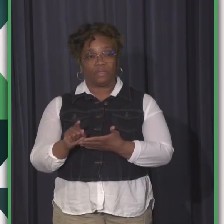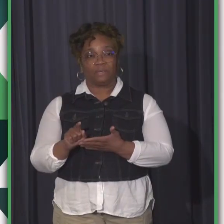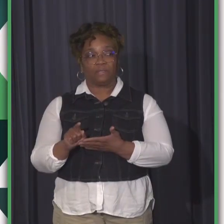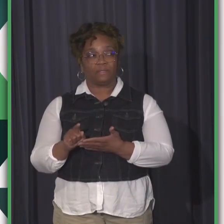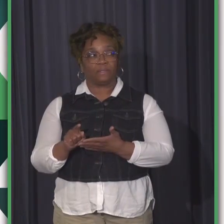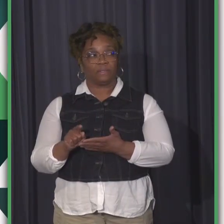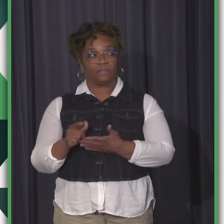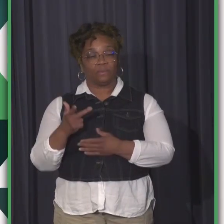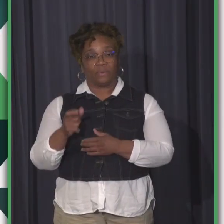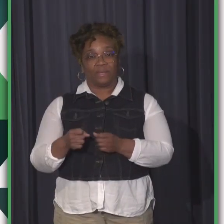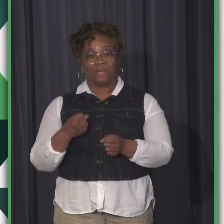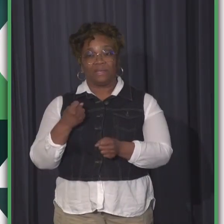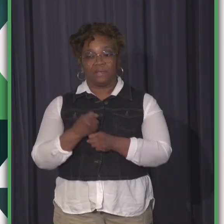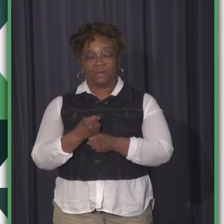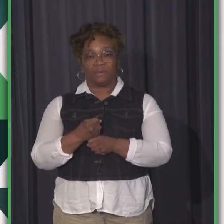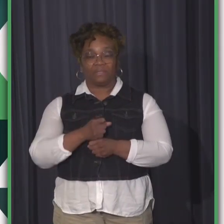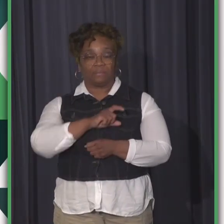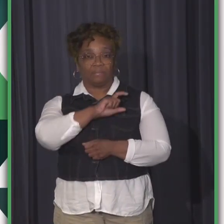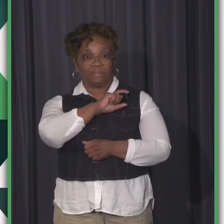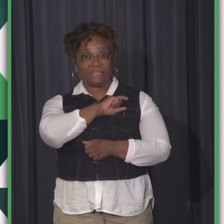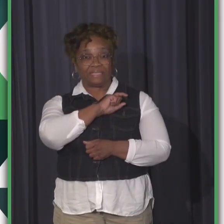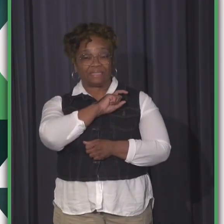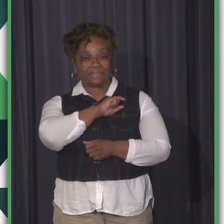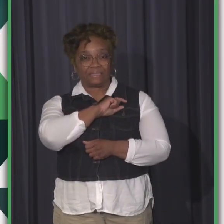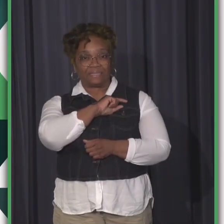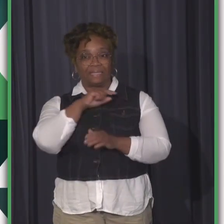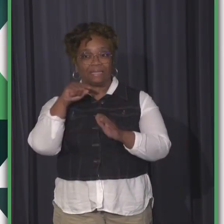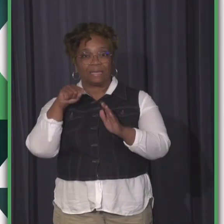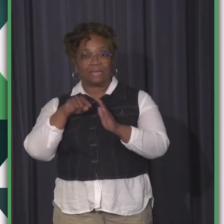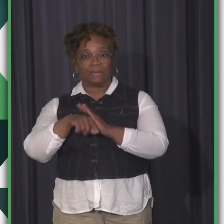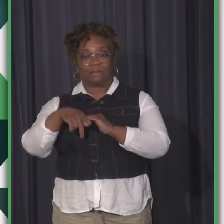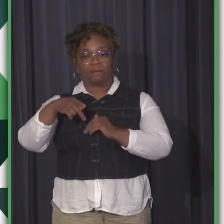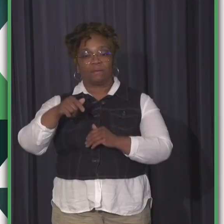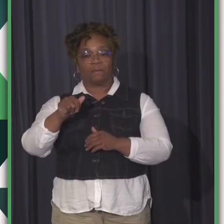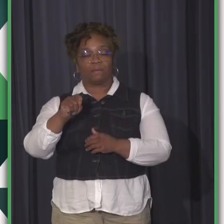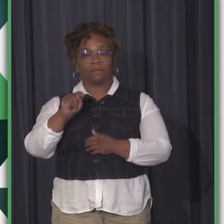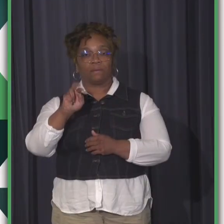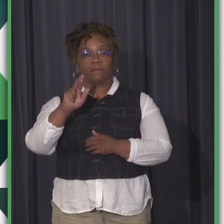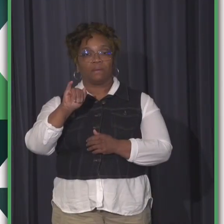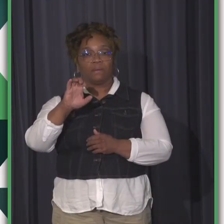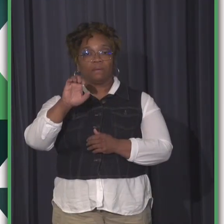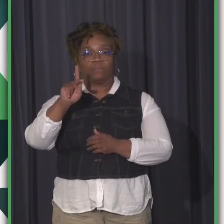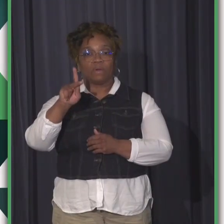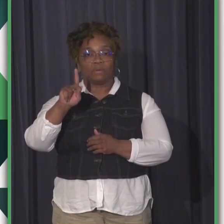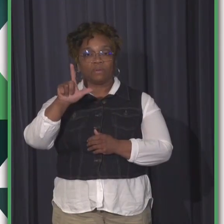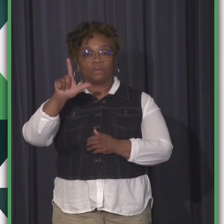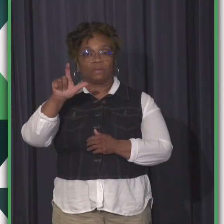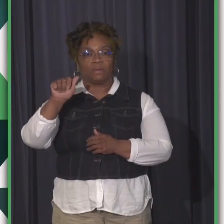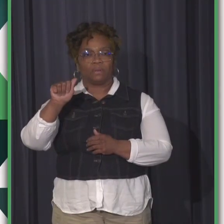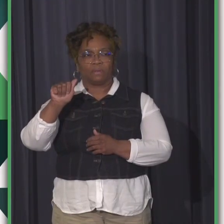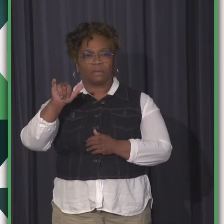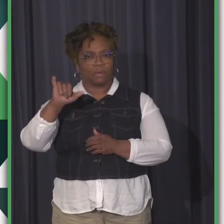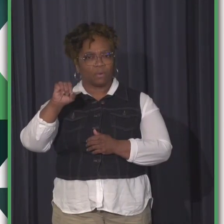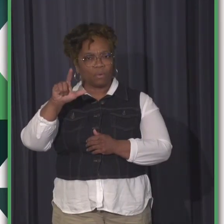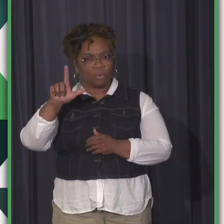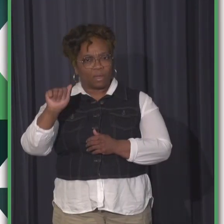the cop that killed Patrick Loyola is going on trial.